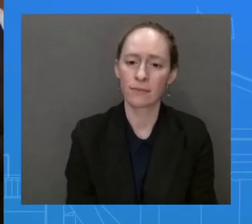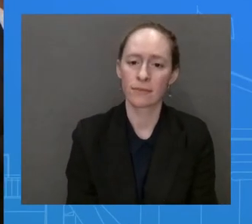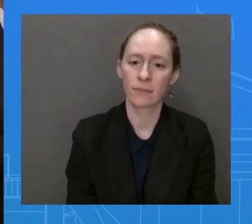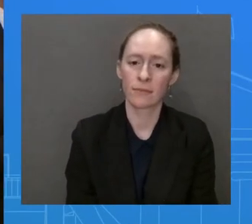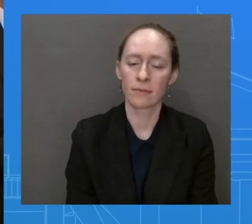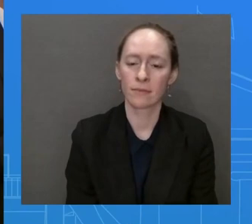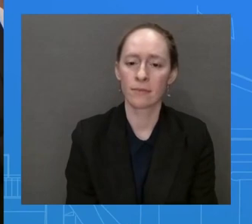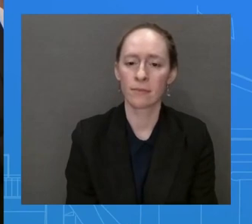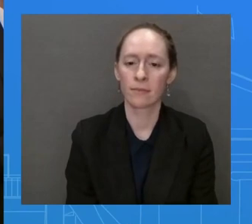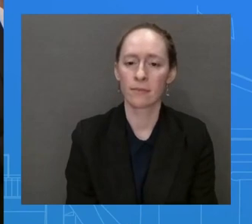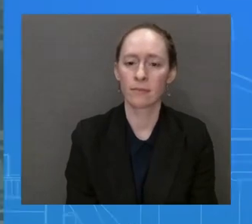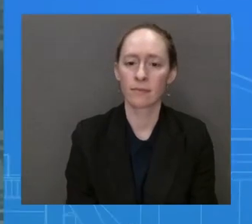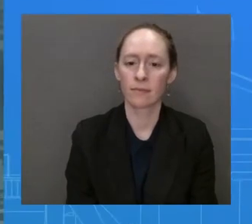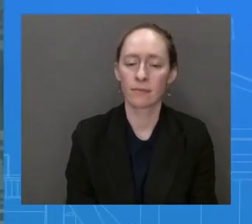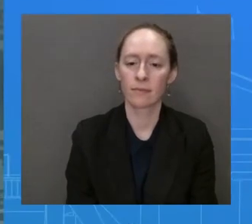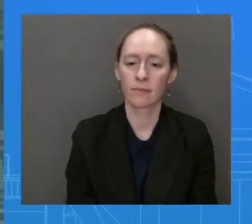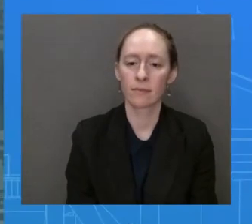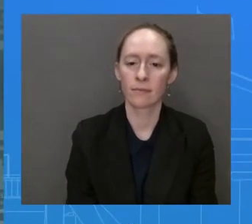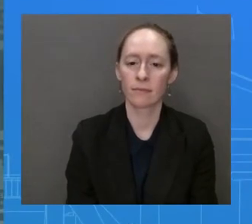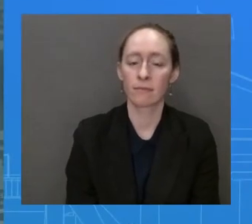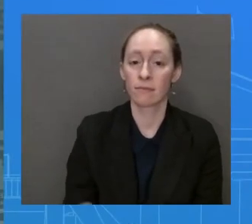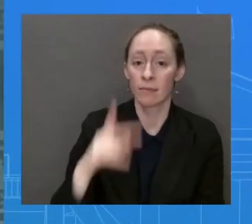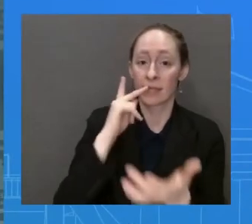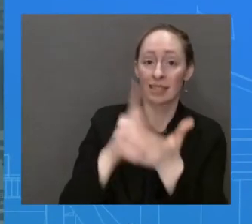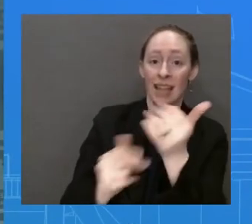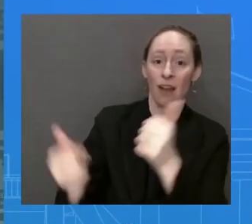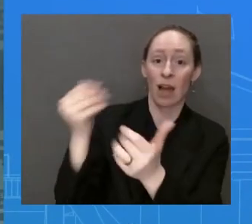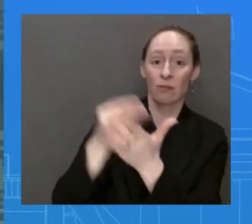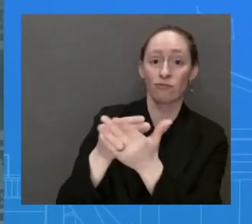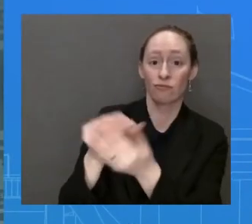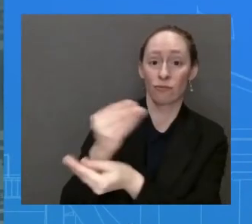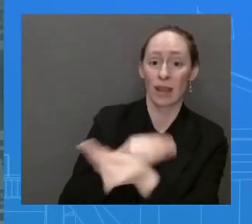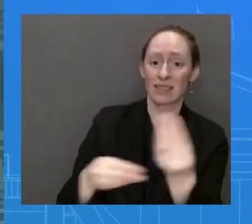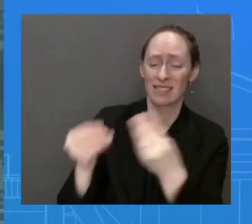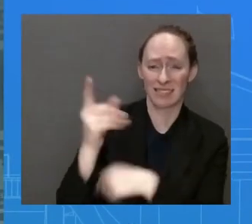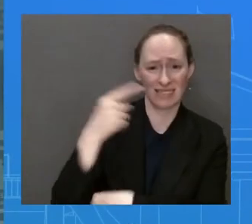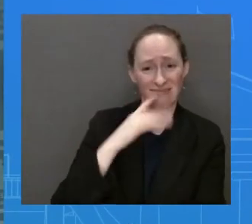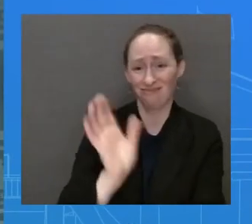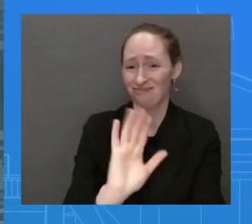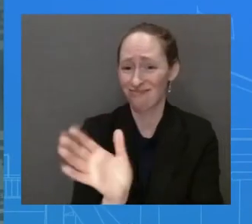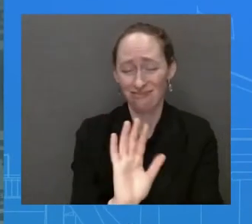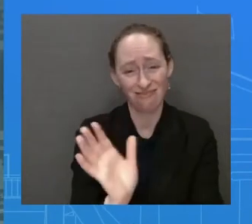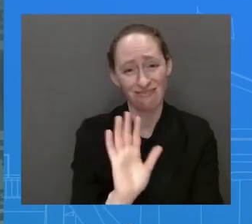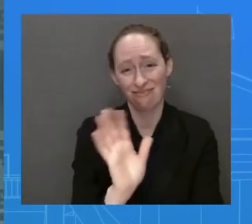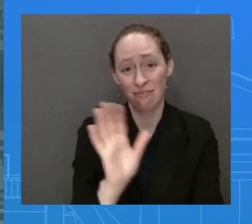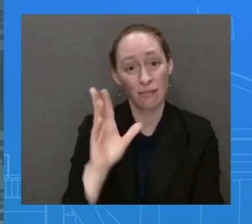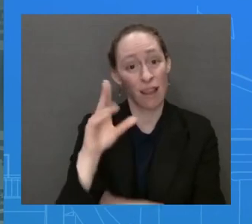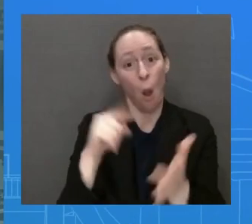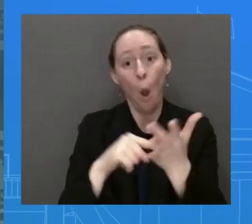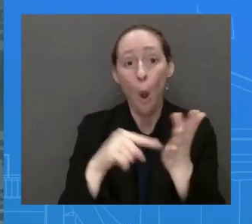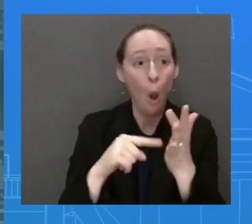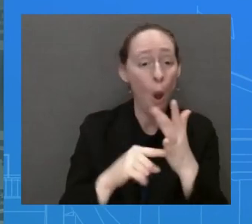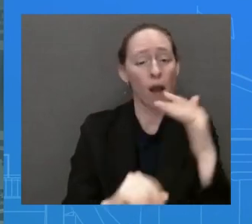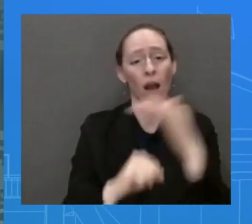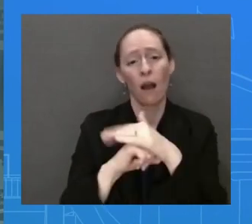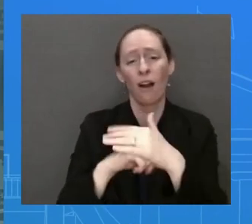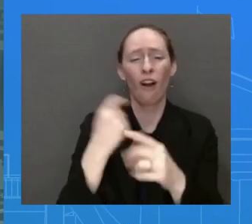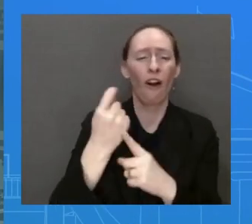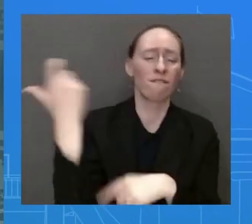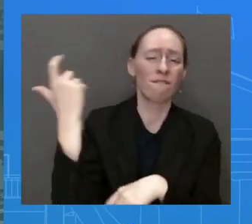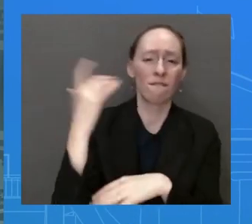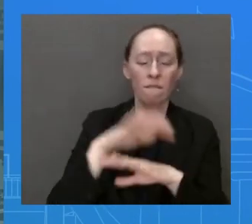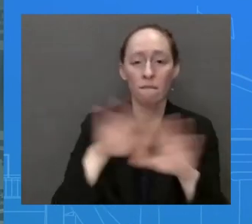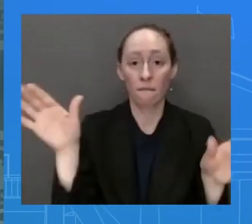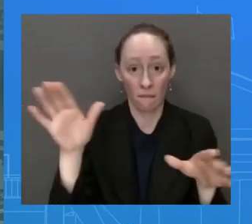eliminated? Again, I've spoken to this before. That is not, no one is talking about eliminating the debt ceiling or